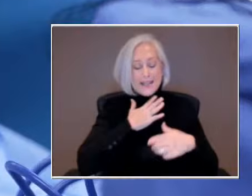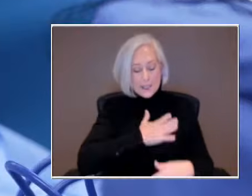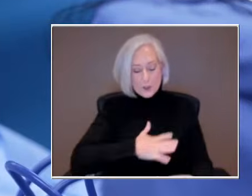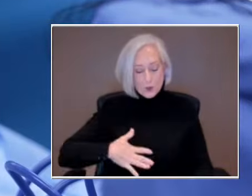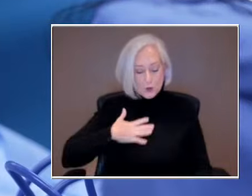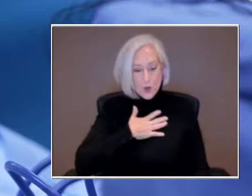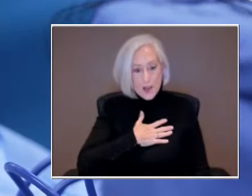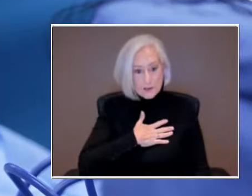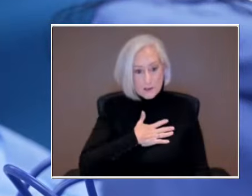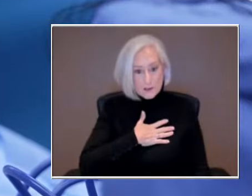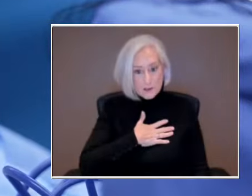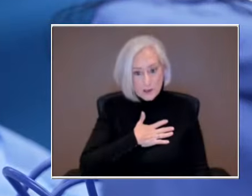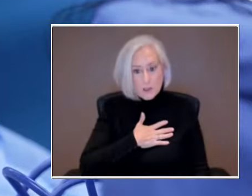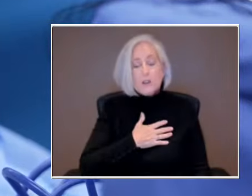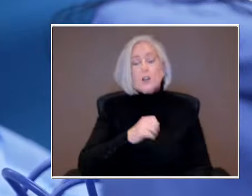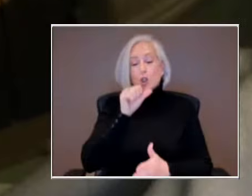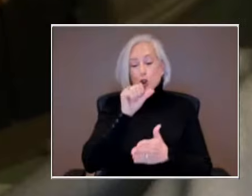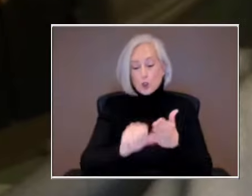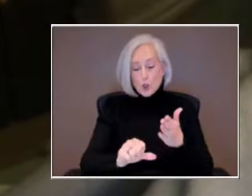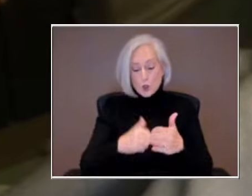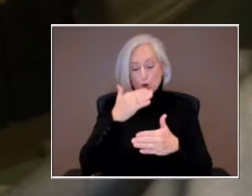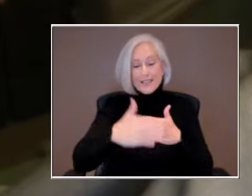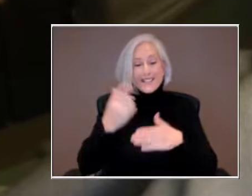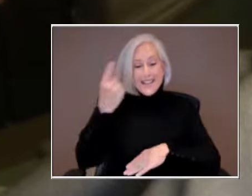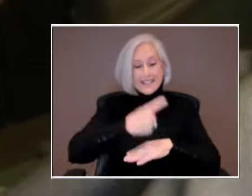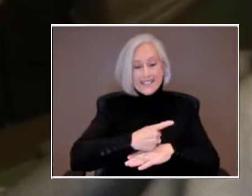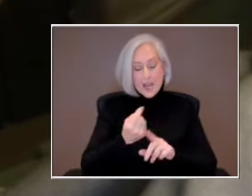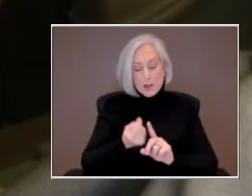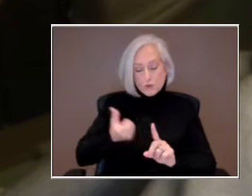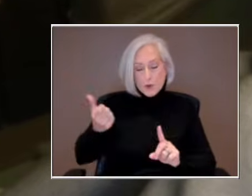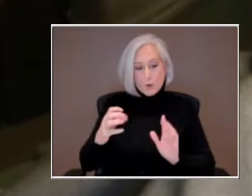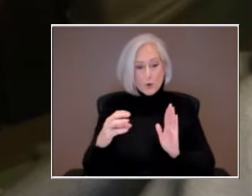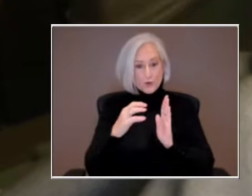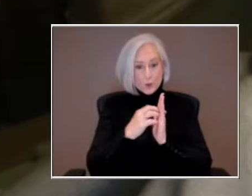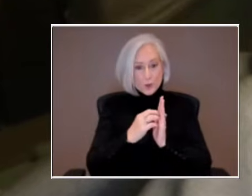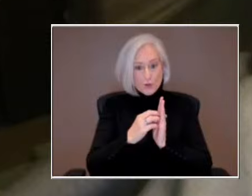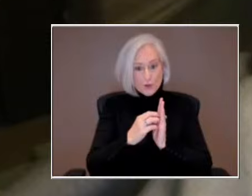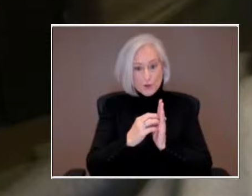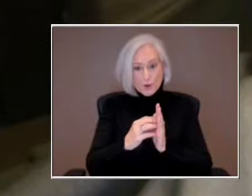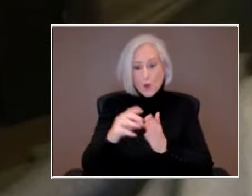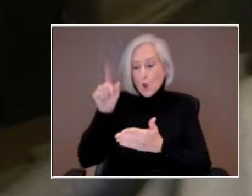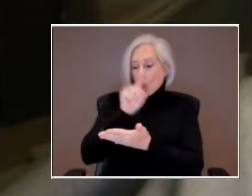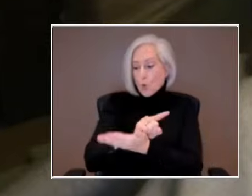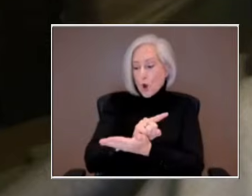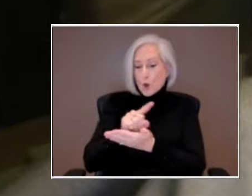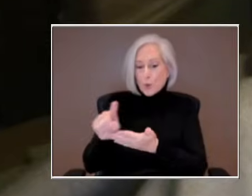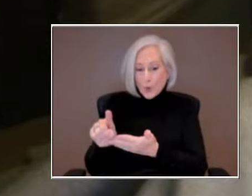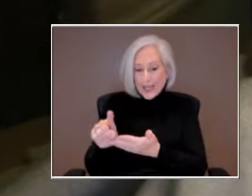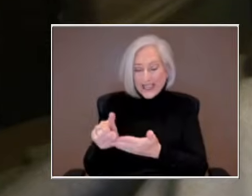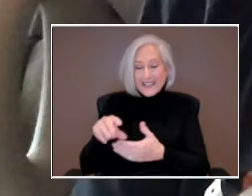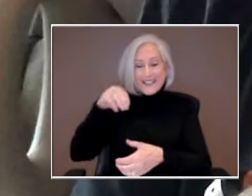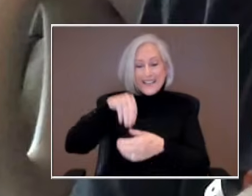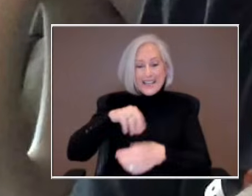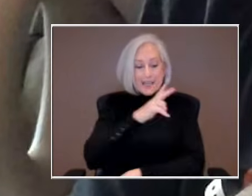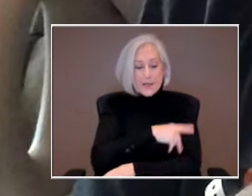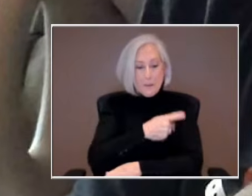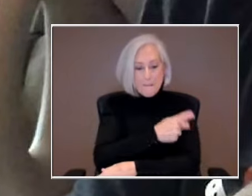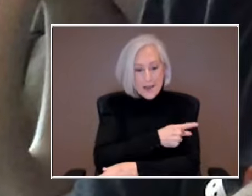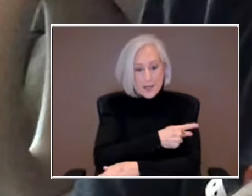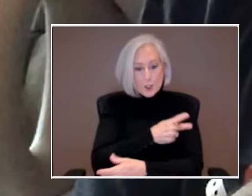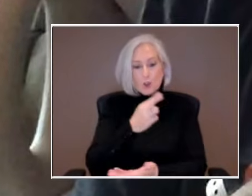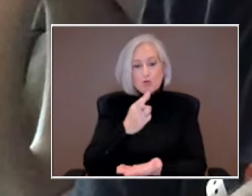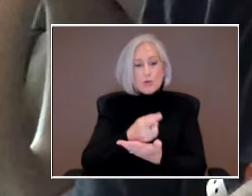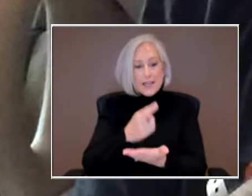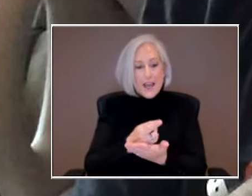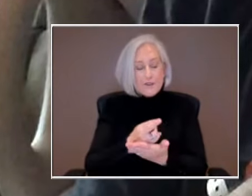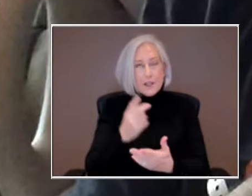Jim's tumor the next day. He spent a week in inpatient rehab. He thought about his baby daughter, not knowing